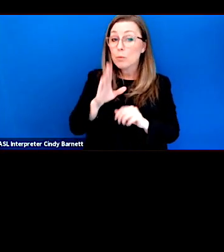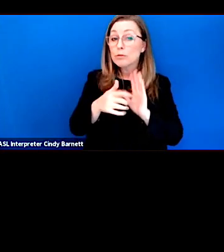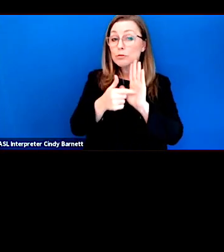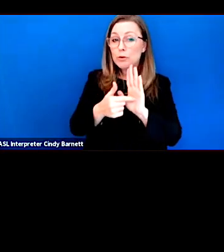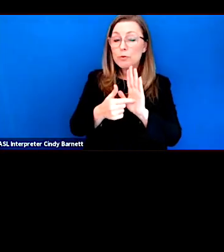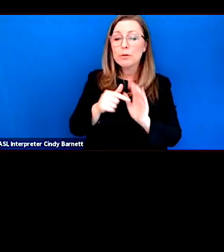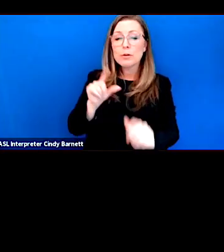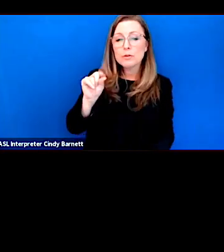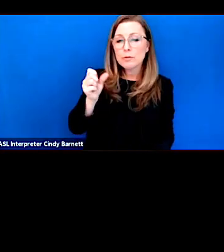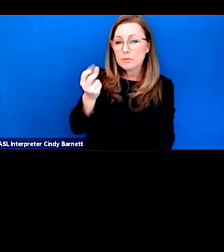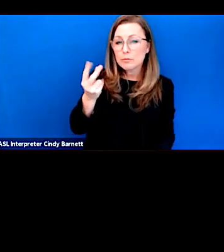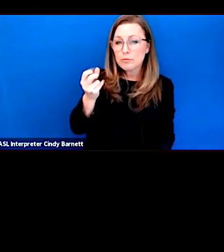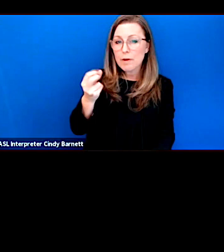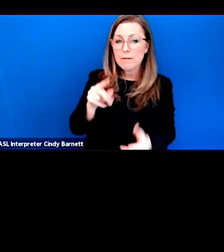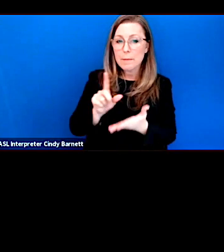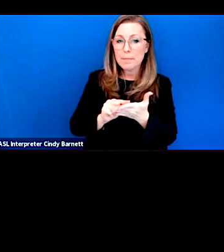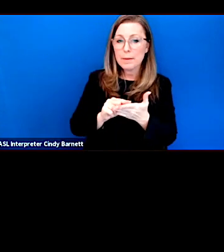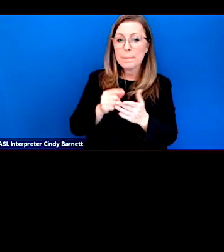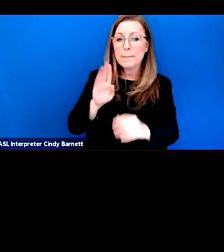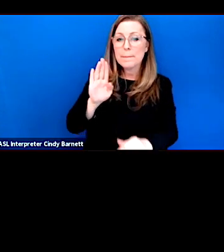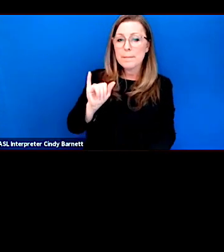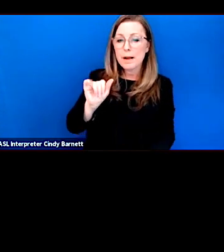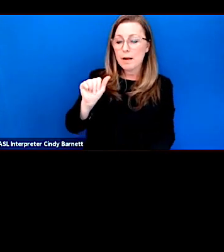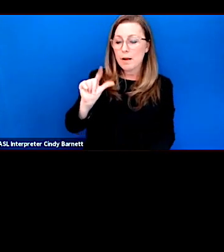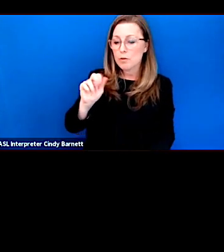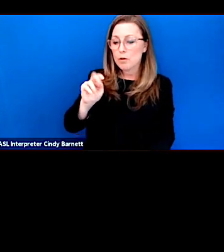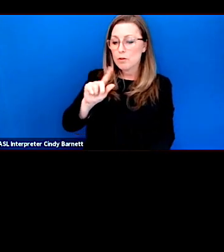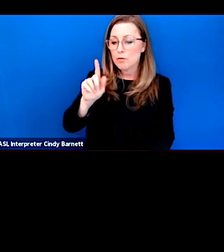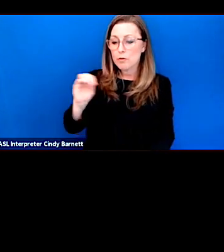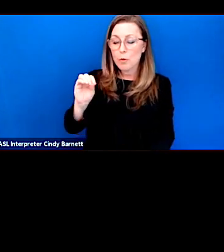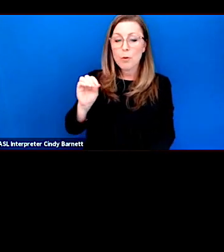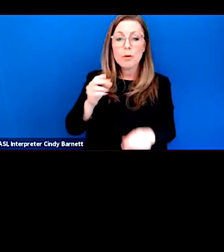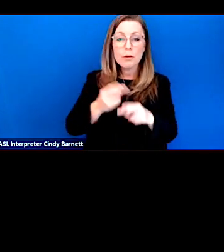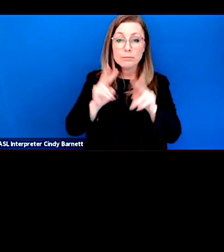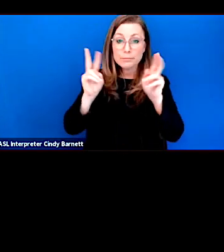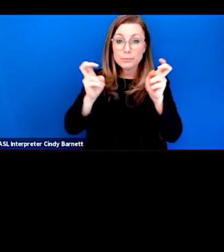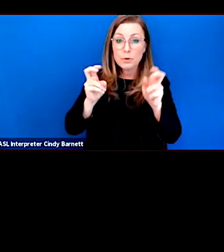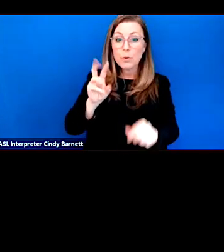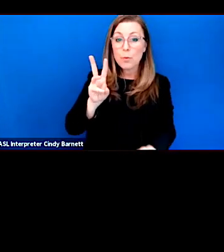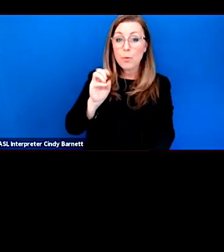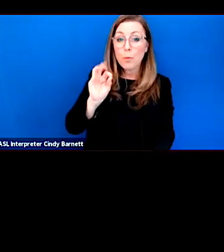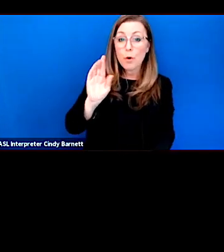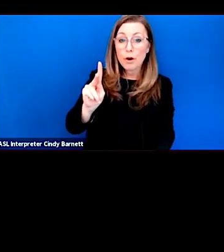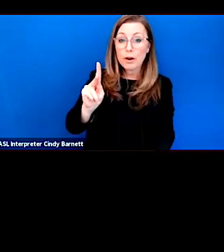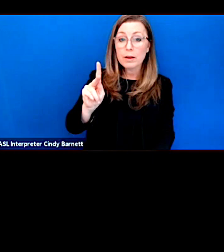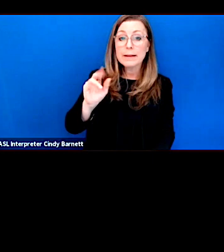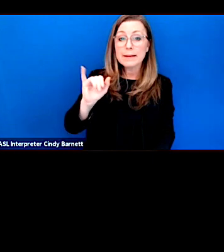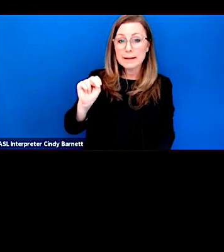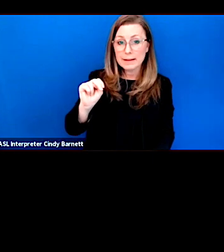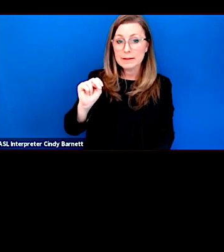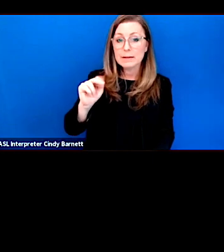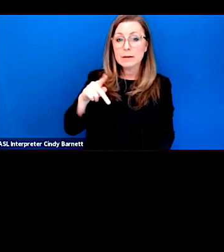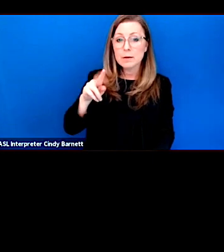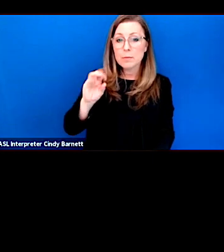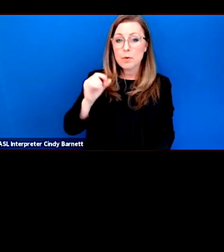Ravello Alonso called Work in Progress, Understanding the Experiences of Women of Color in Engineering.